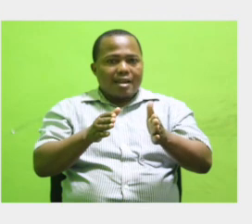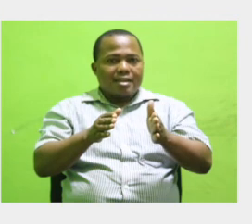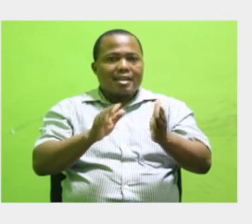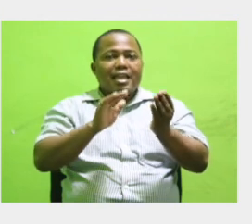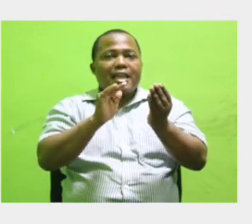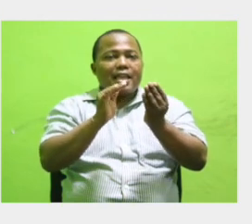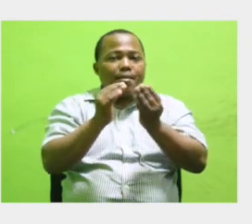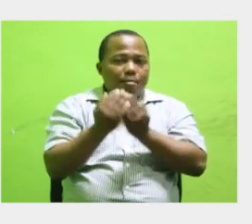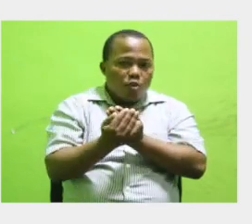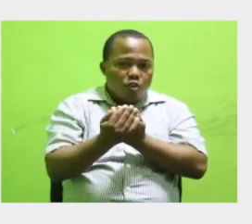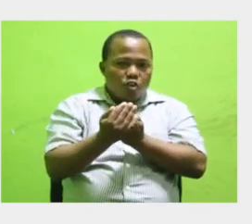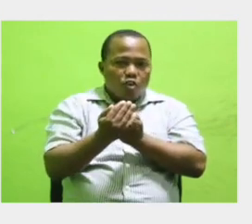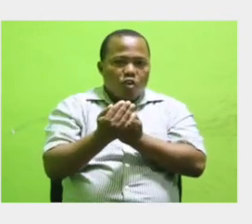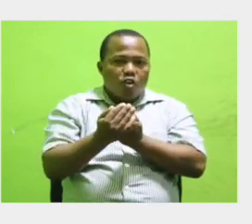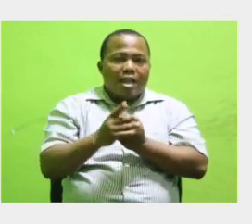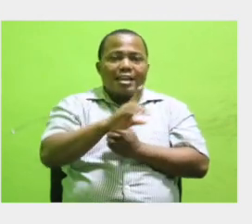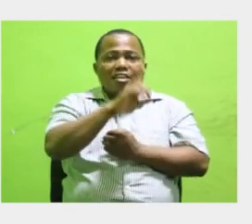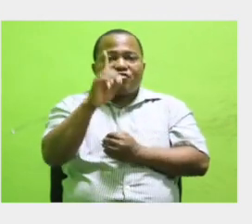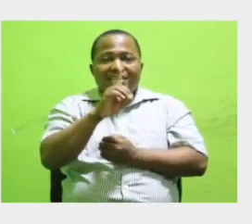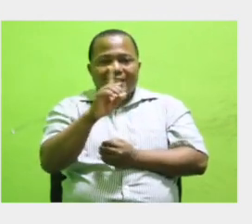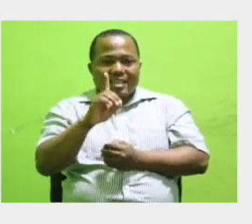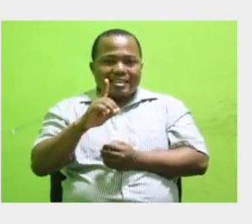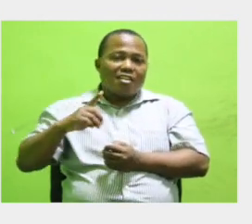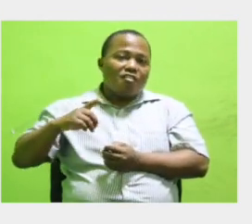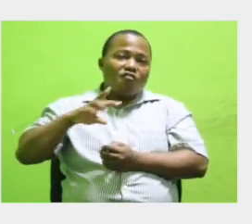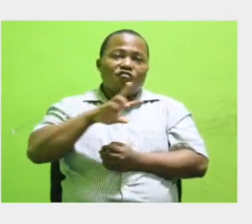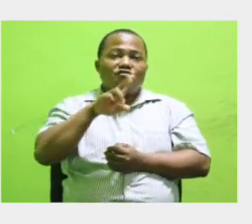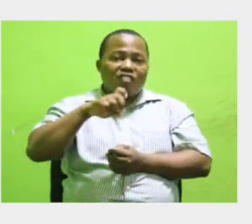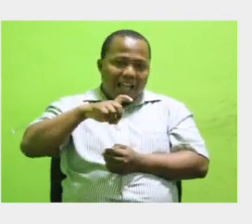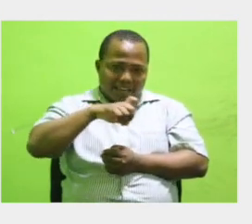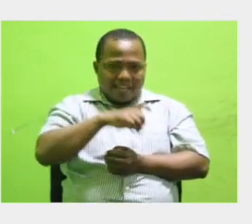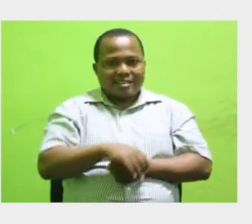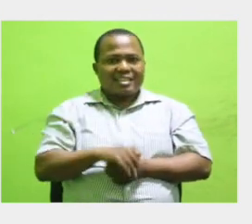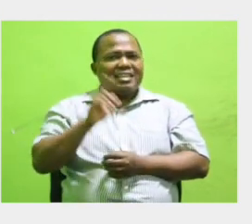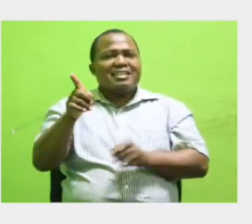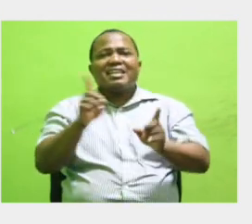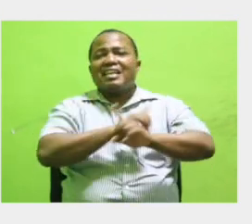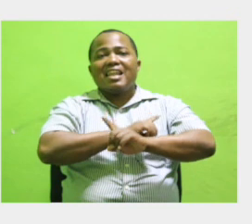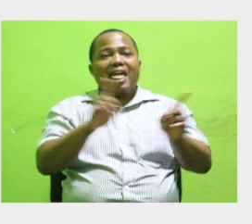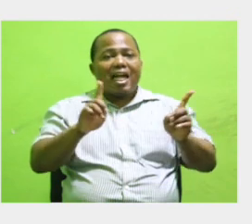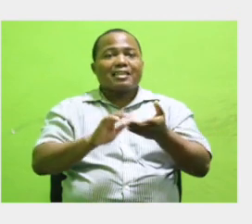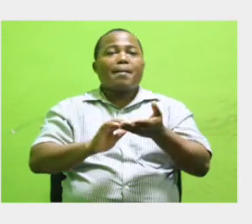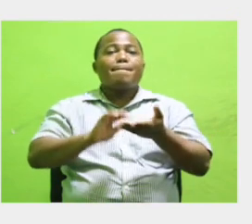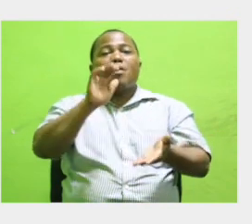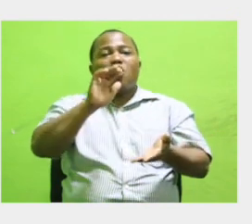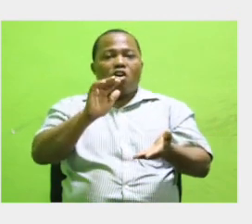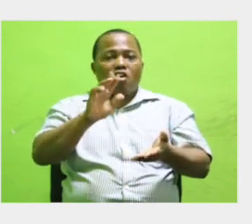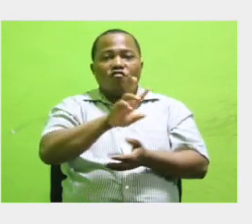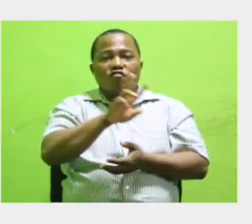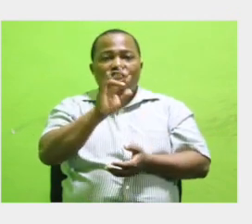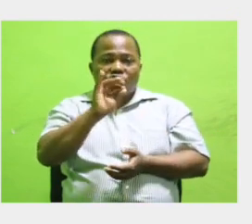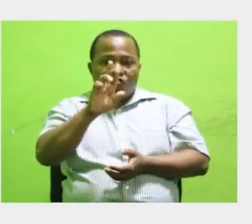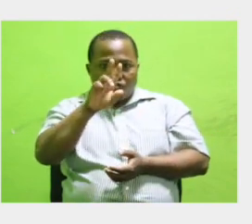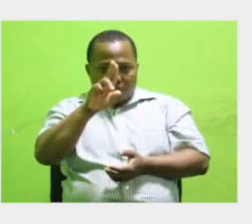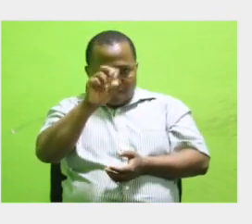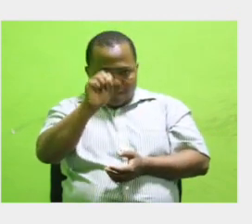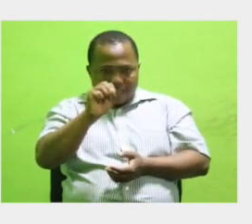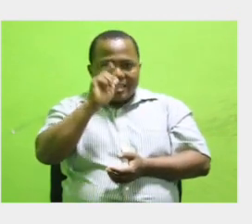Well, they're all related in the sense that they're all spread through sexual